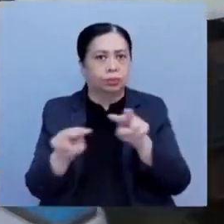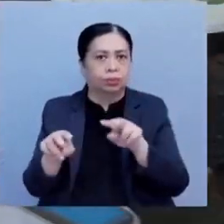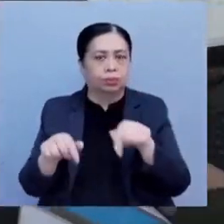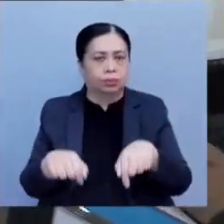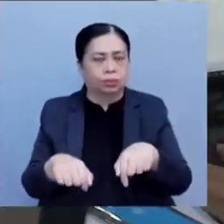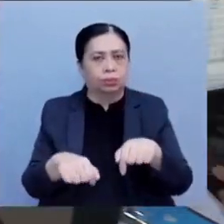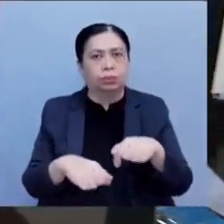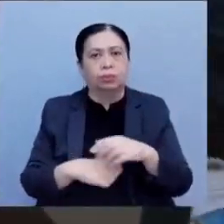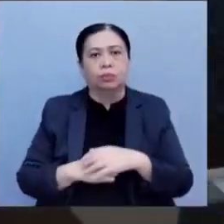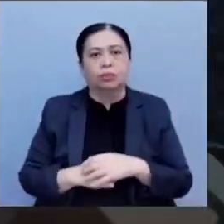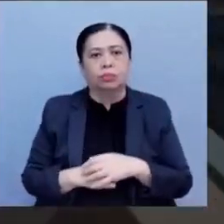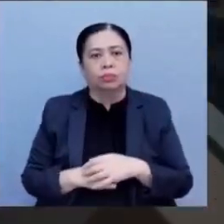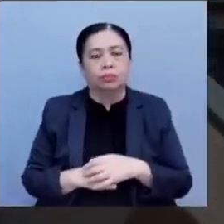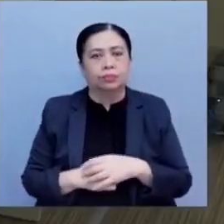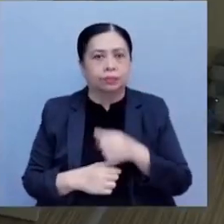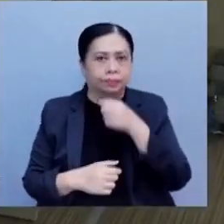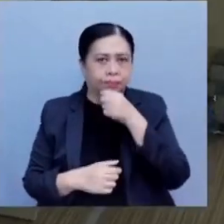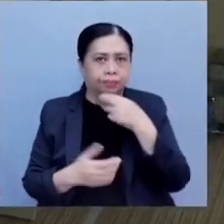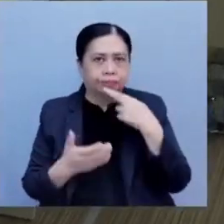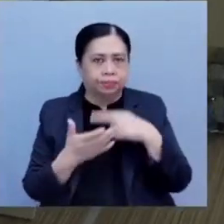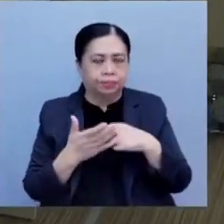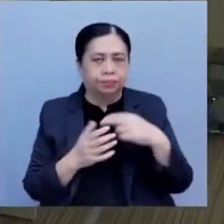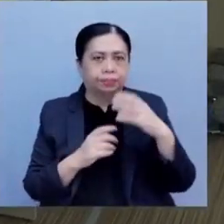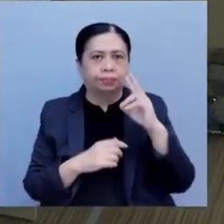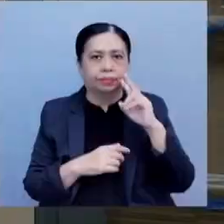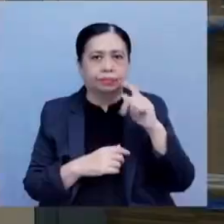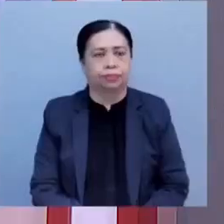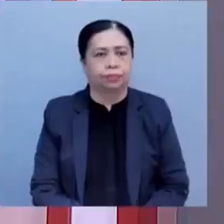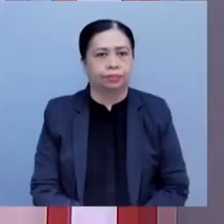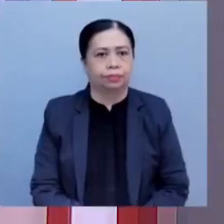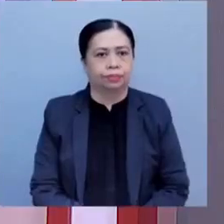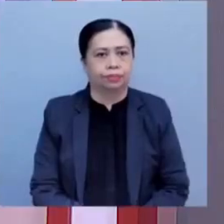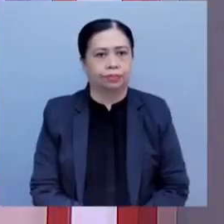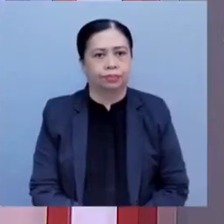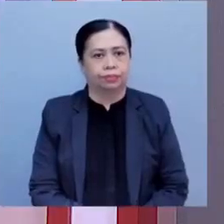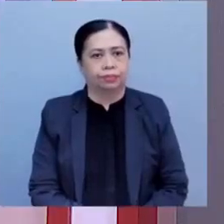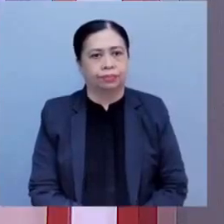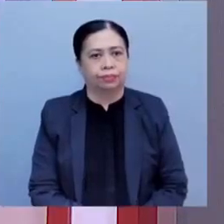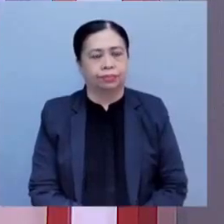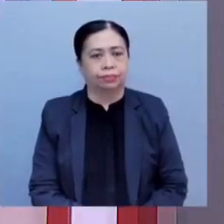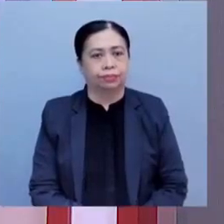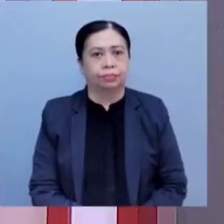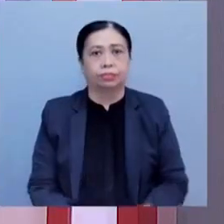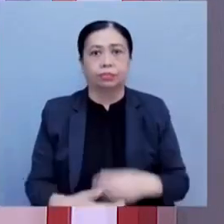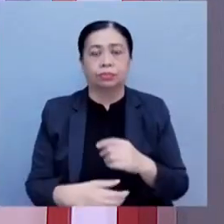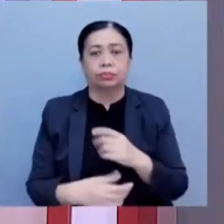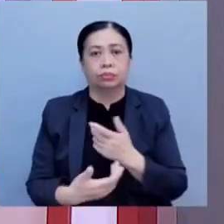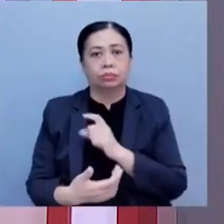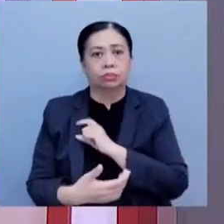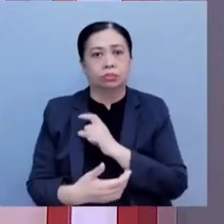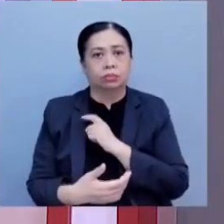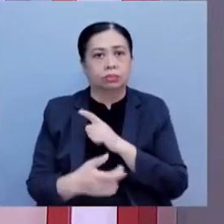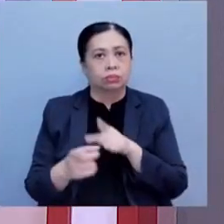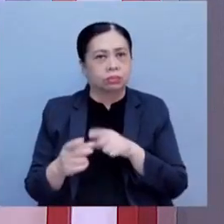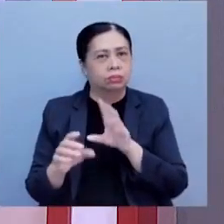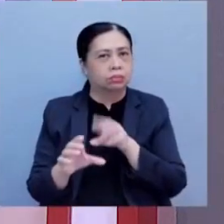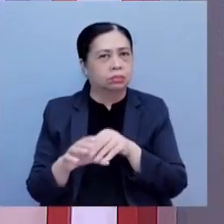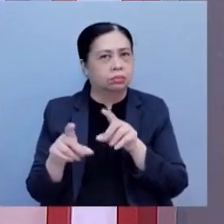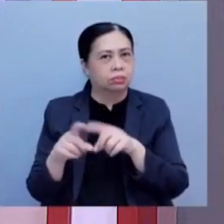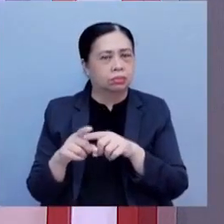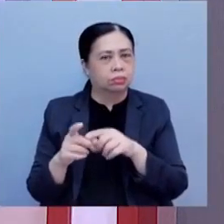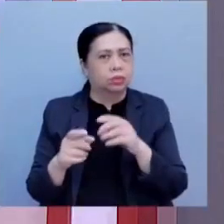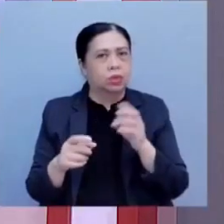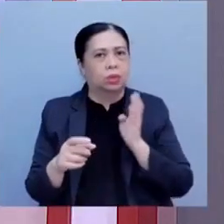center. Victoria Tulad, ABS-CBN News. Hundreds of police personnel tapped to be part of the Board of